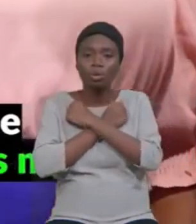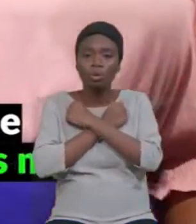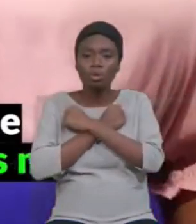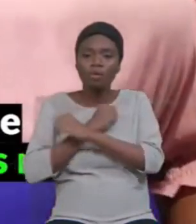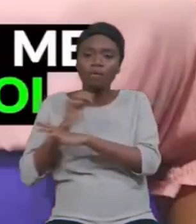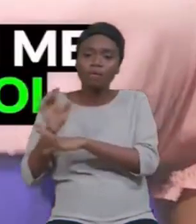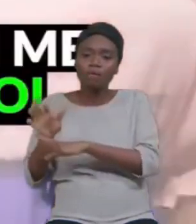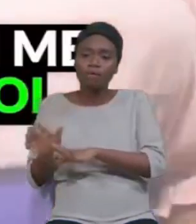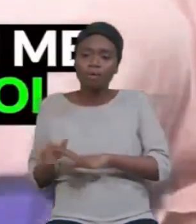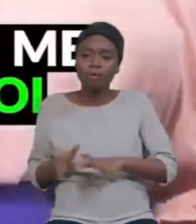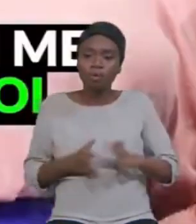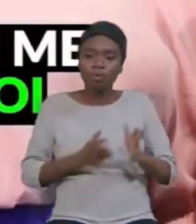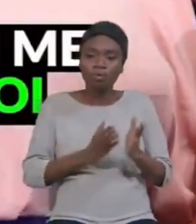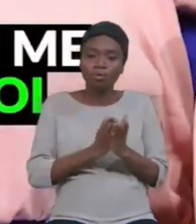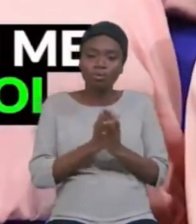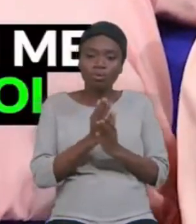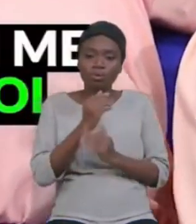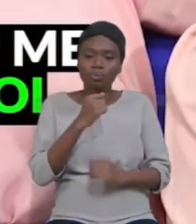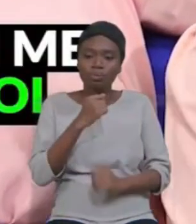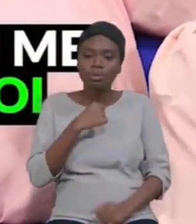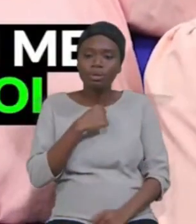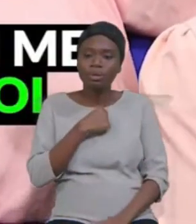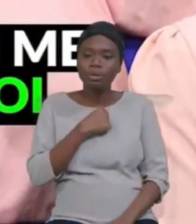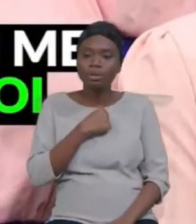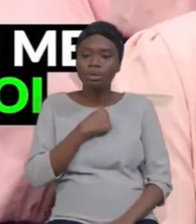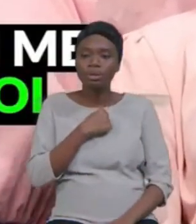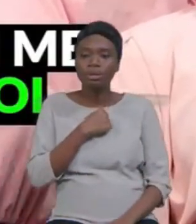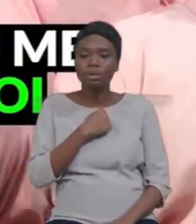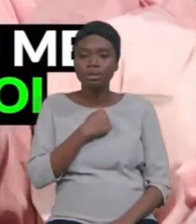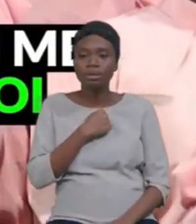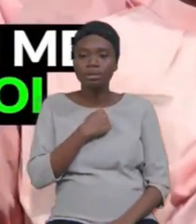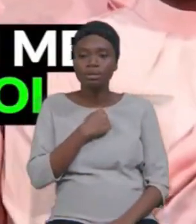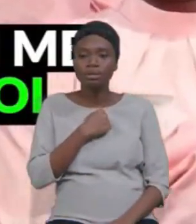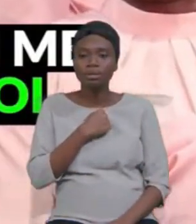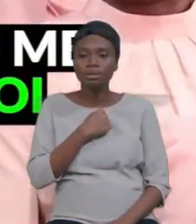love flow through me.